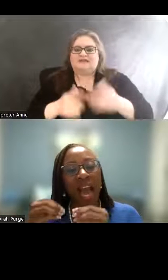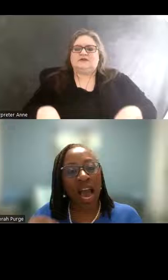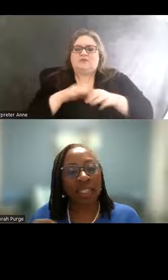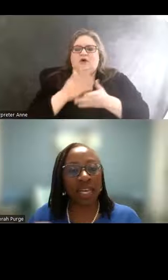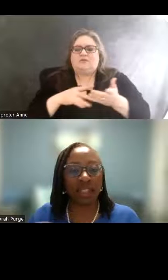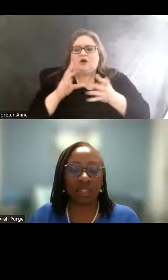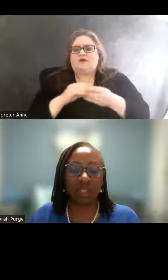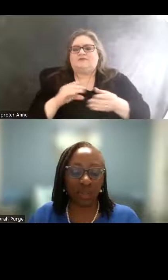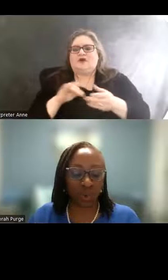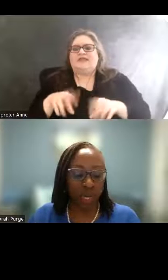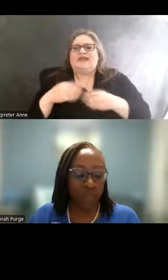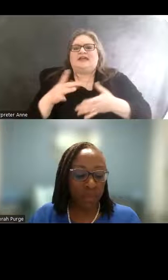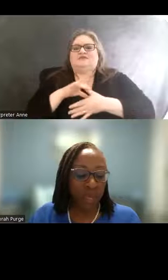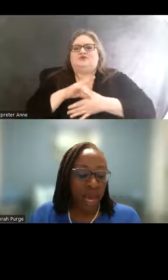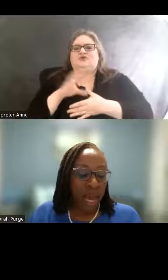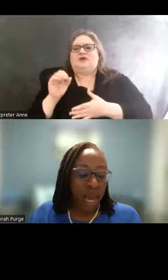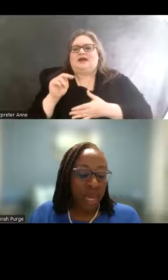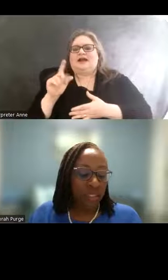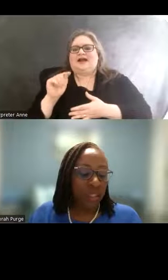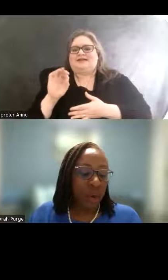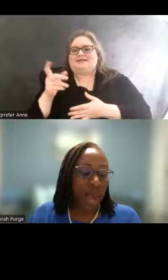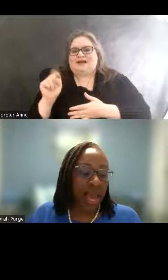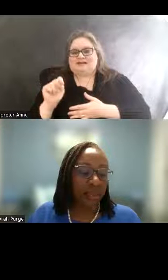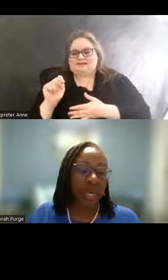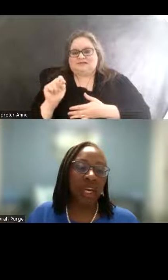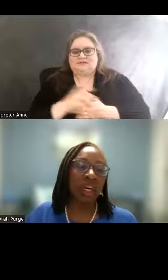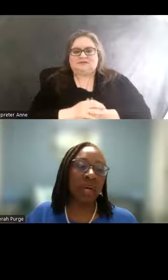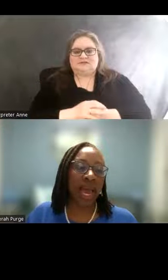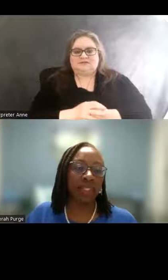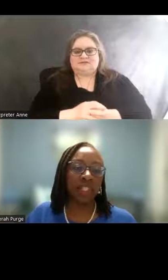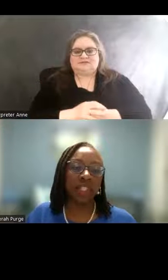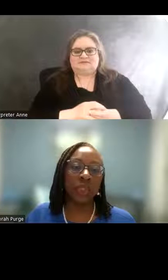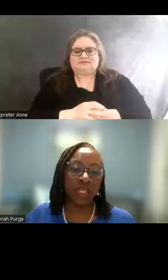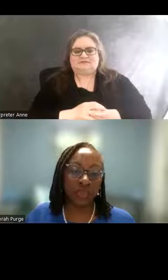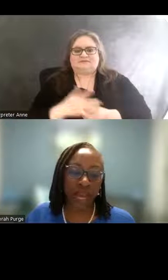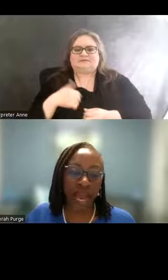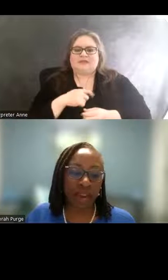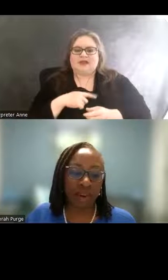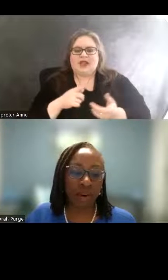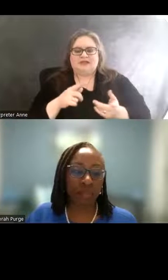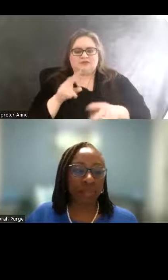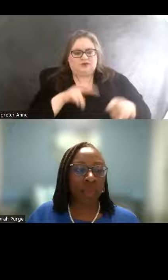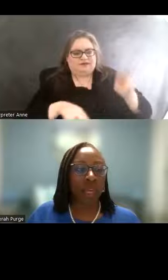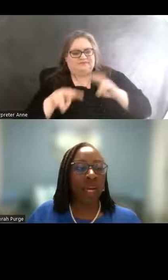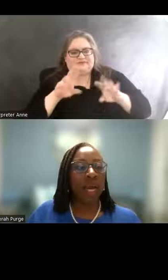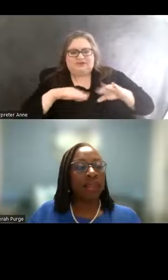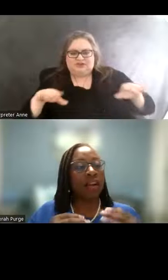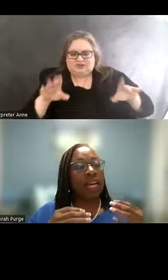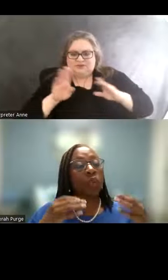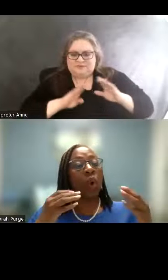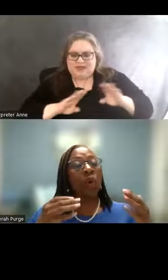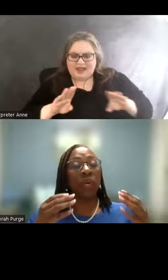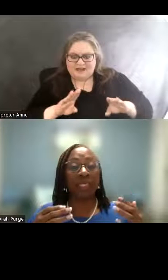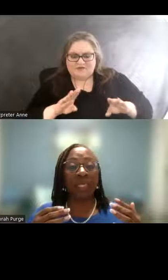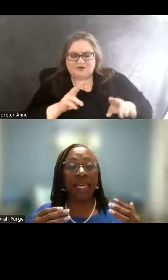gives context to the story. And so as we look at children's behavior, there